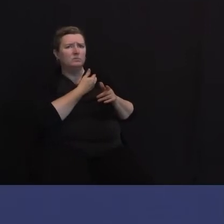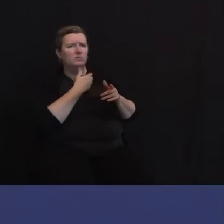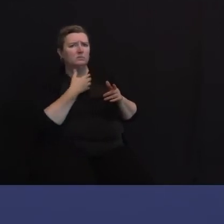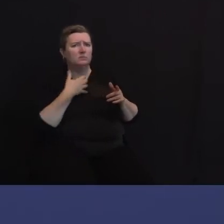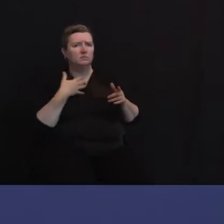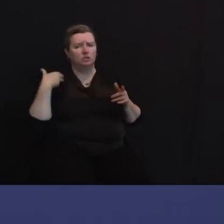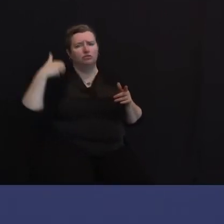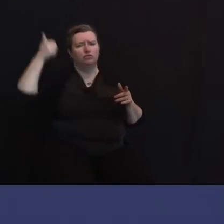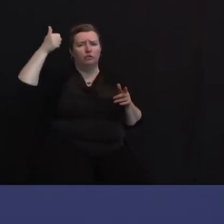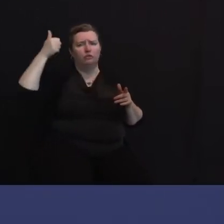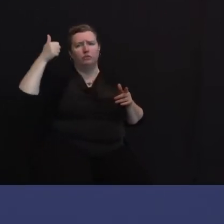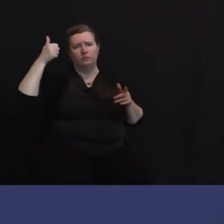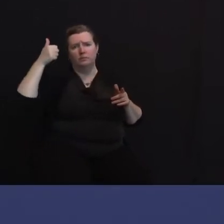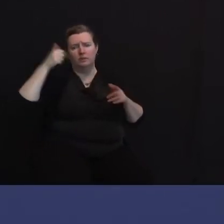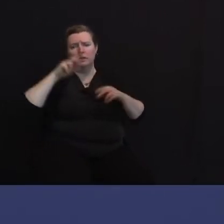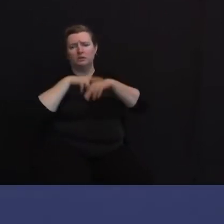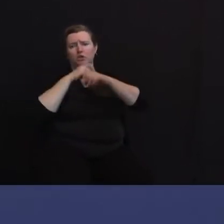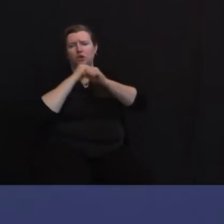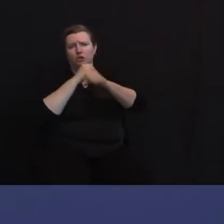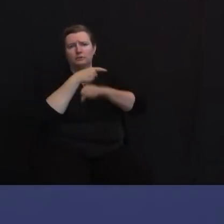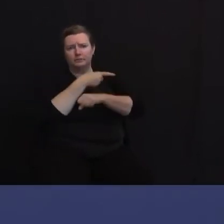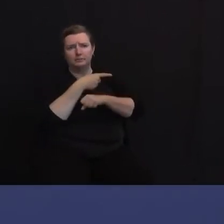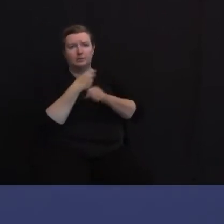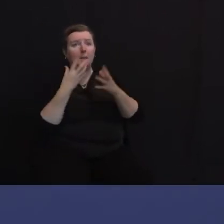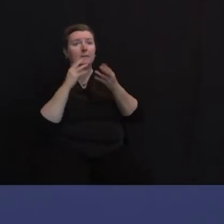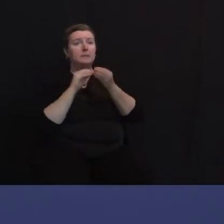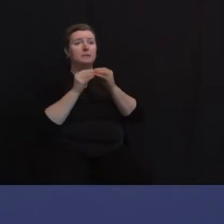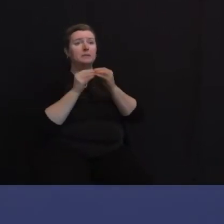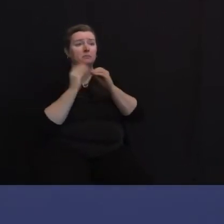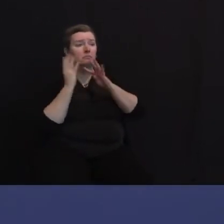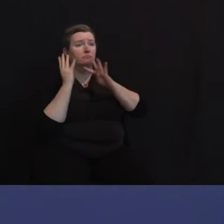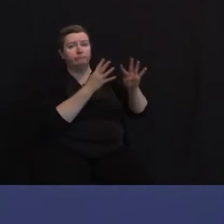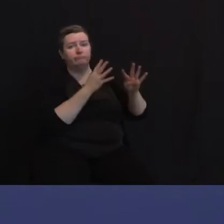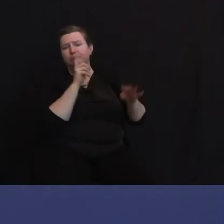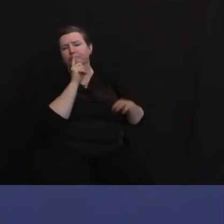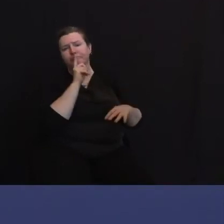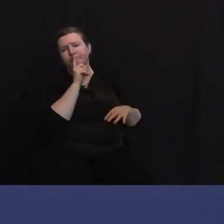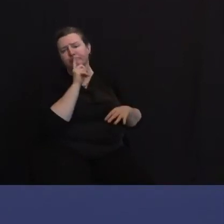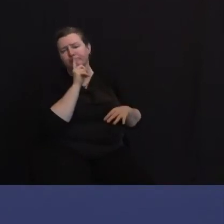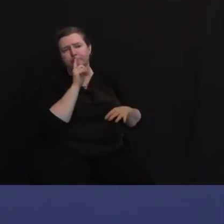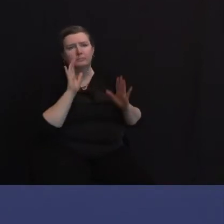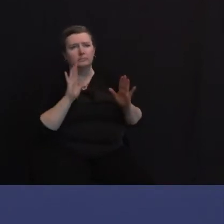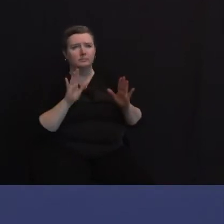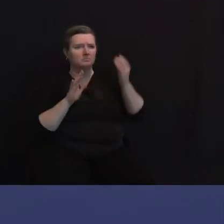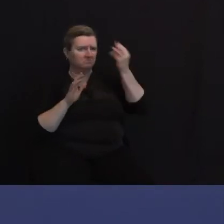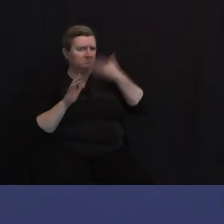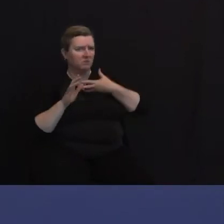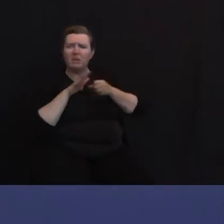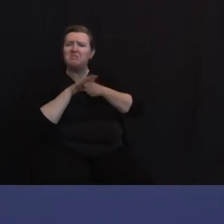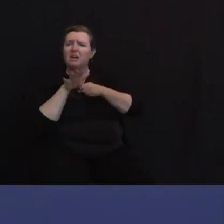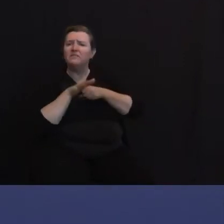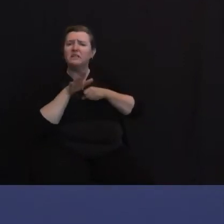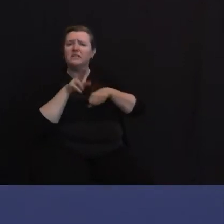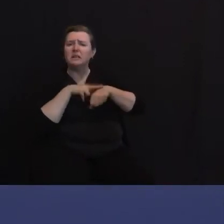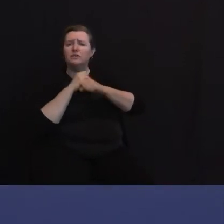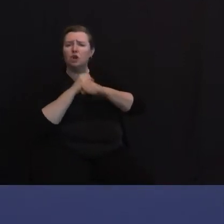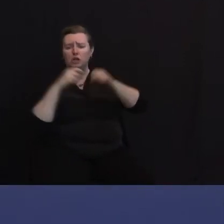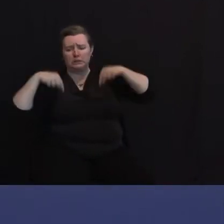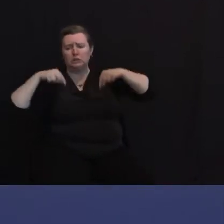getting into specifics of numbers, that we will have certainly sufficient numbers of National Guard members.